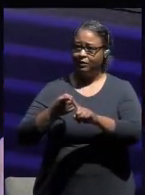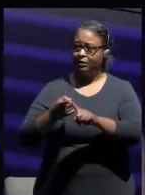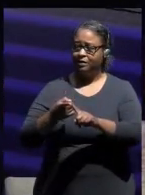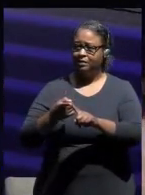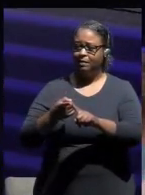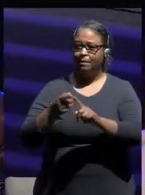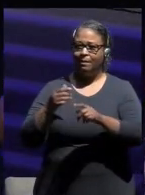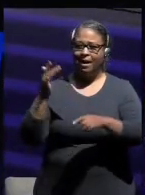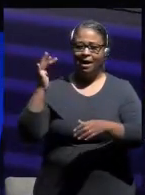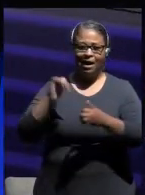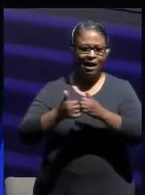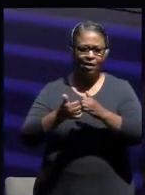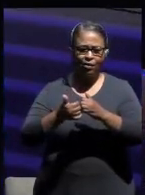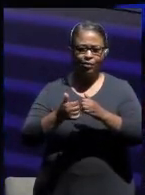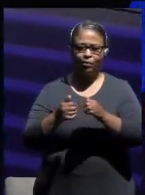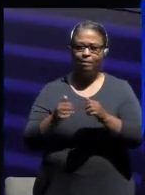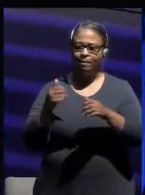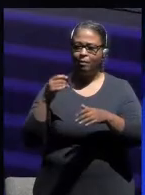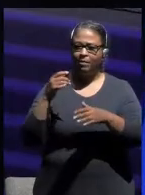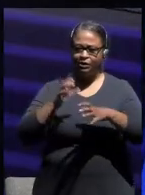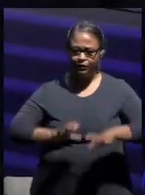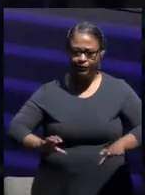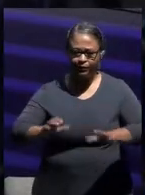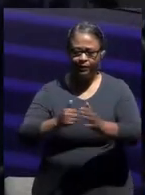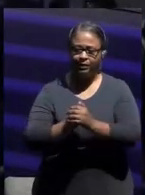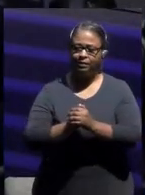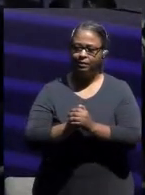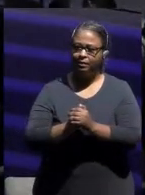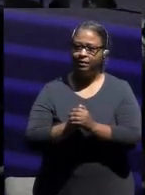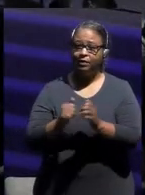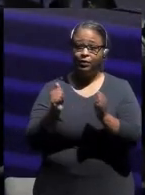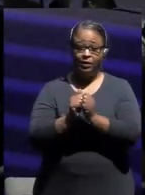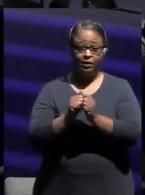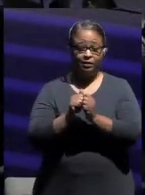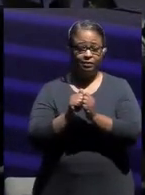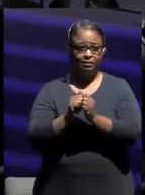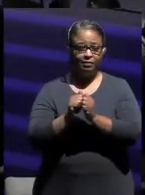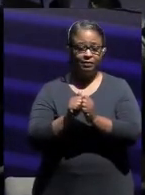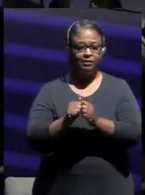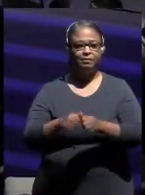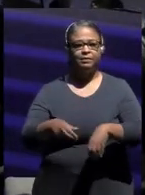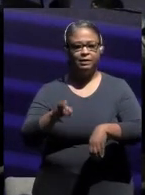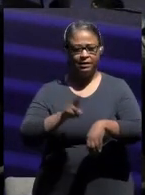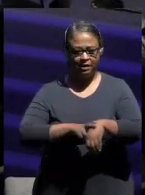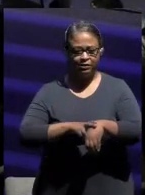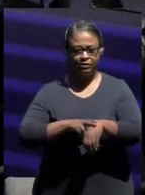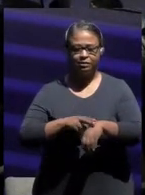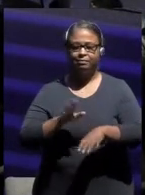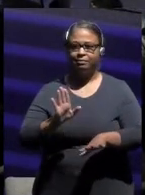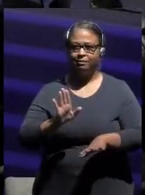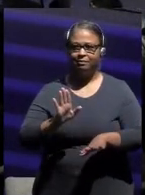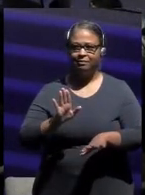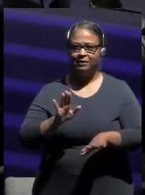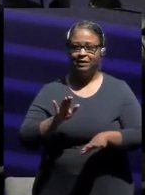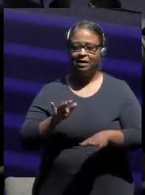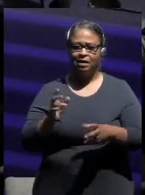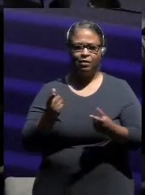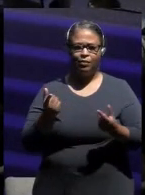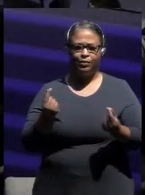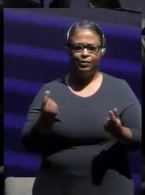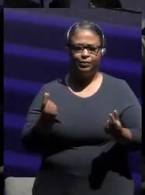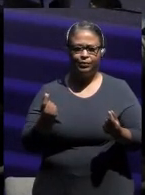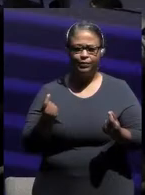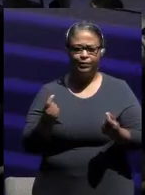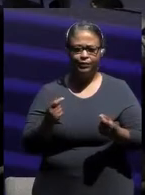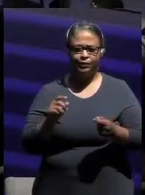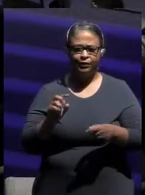And so, ladies and gentlemen, in that physical piece, I would love for you to do that first step of